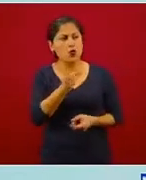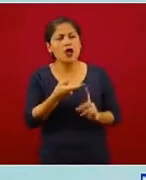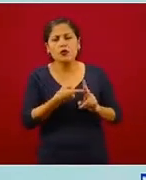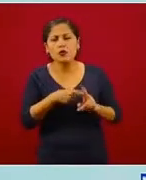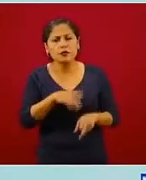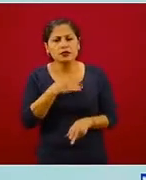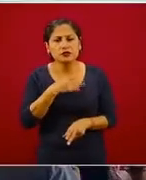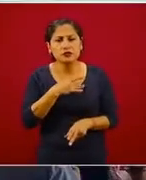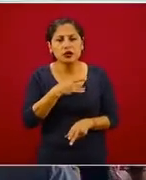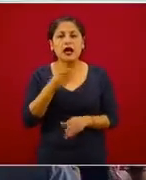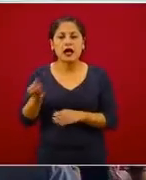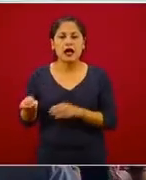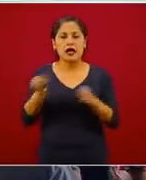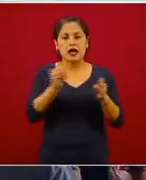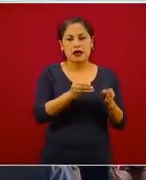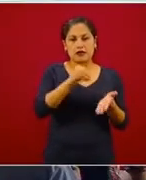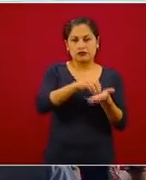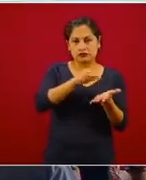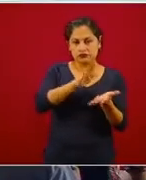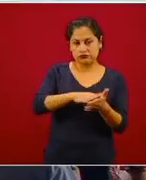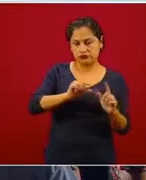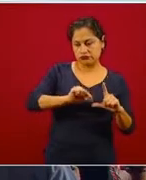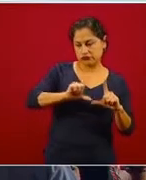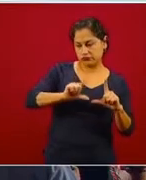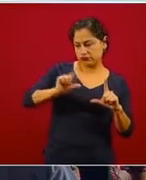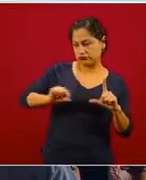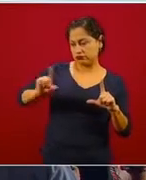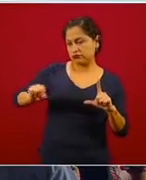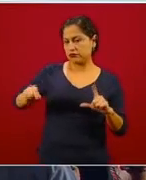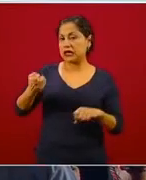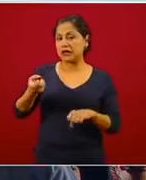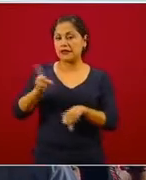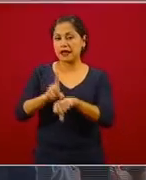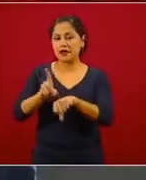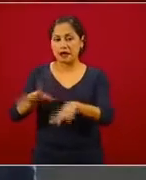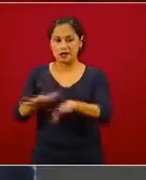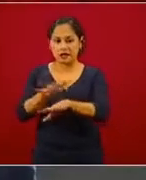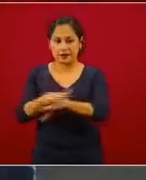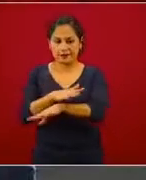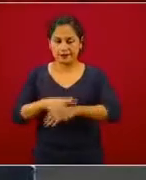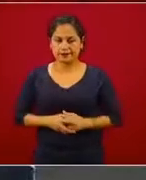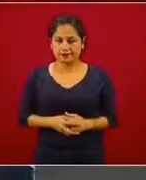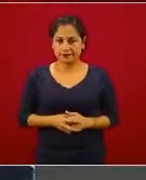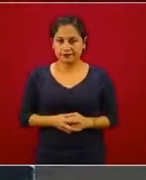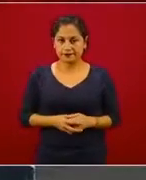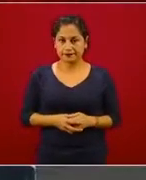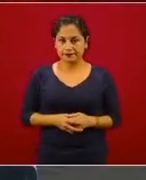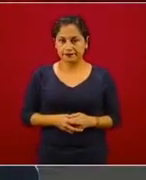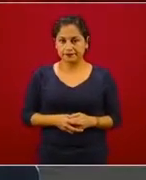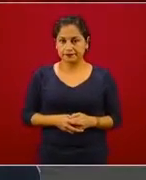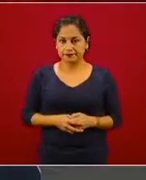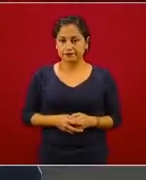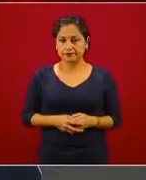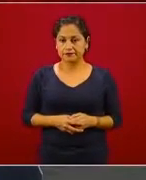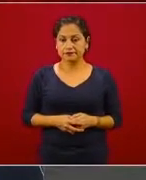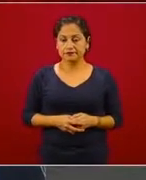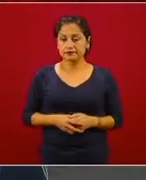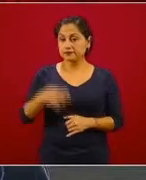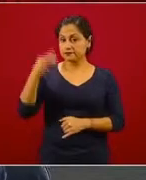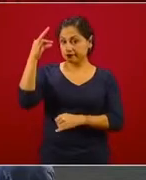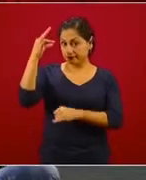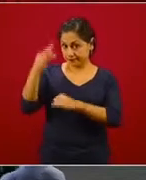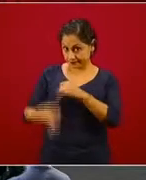then they would say, well, I actually started exhibiting symptoms on this date or that date. So that's why this graph changes continually.